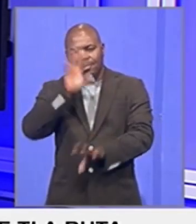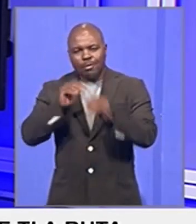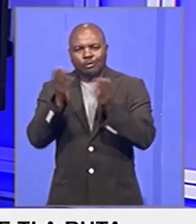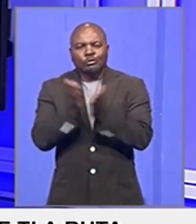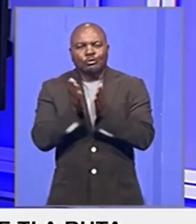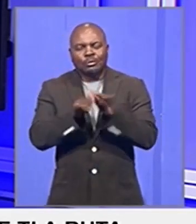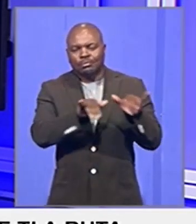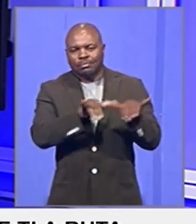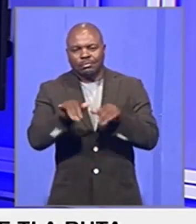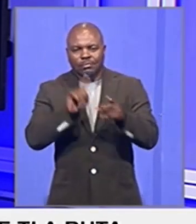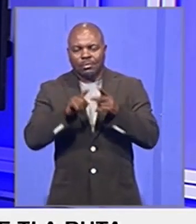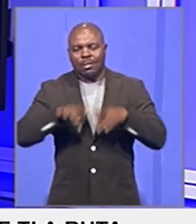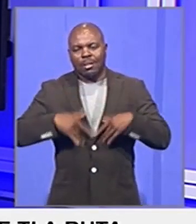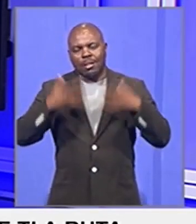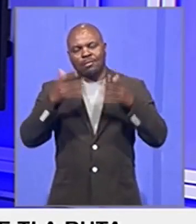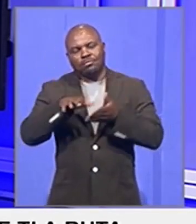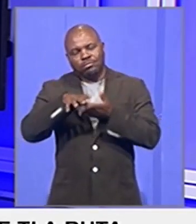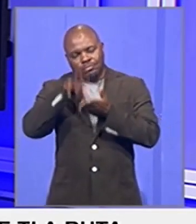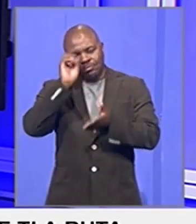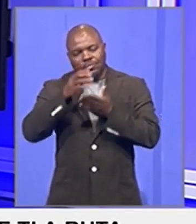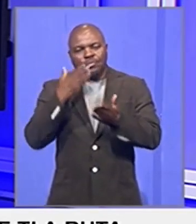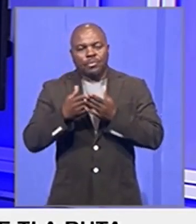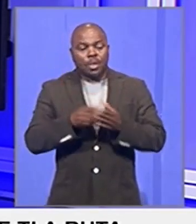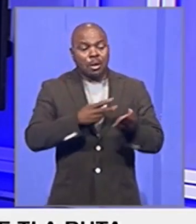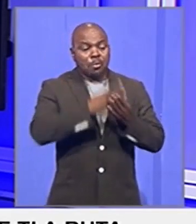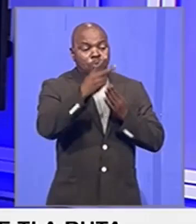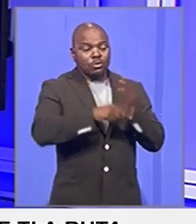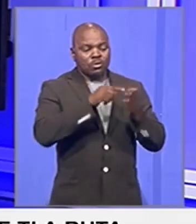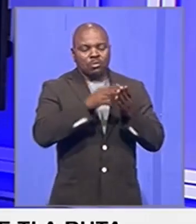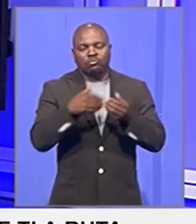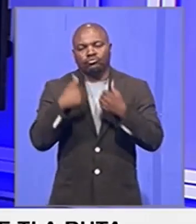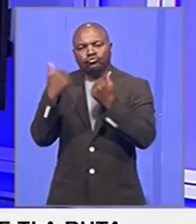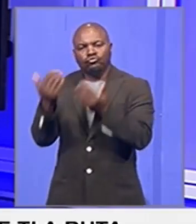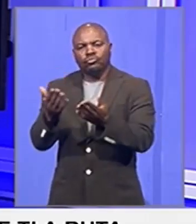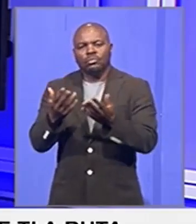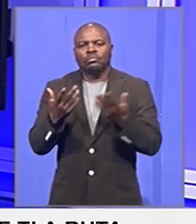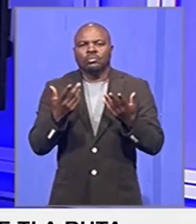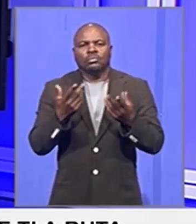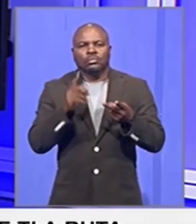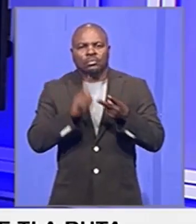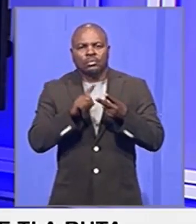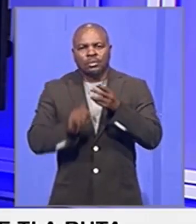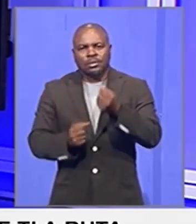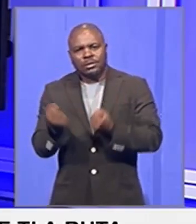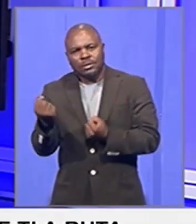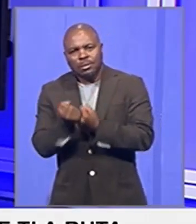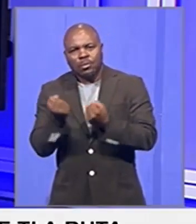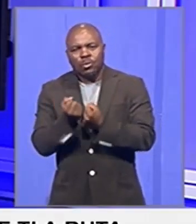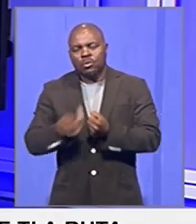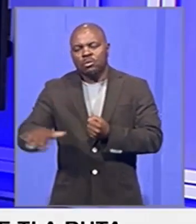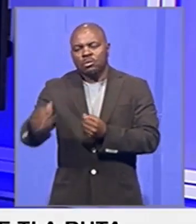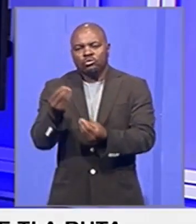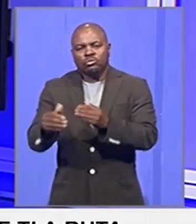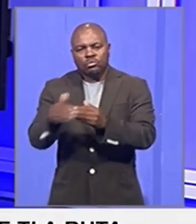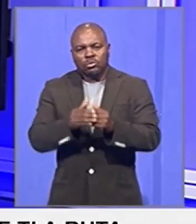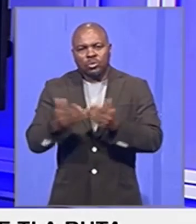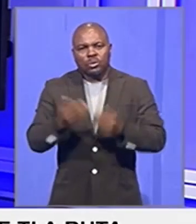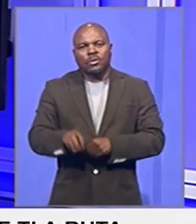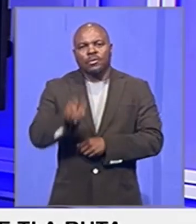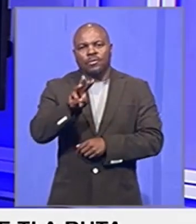sekolo le bophelong ka kakaretso. Projeke ena e tla fana ka disebediswa le tshehetso ditsheng tsa tlhokomelo ya bana ba